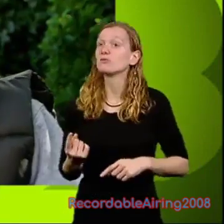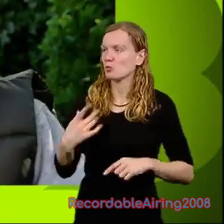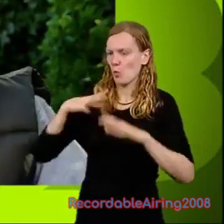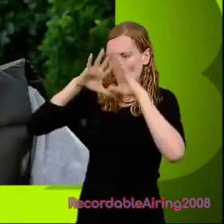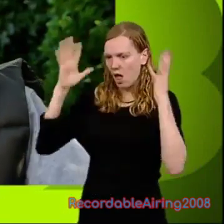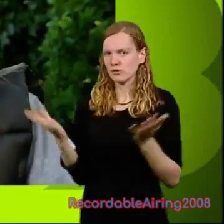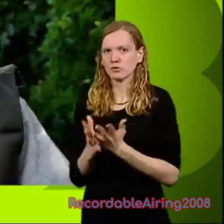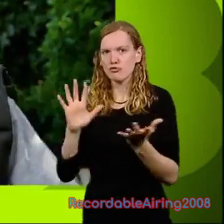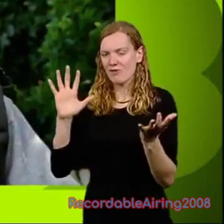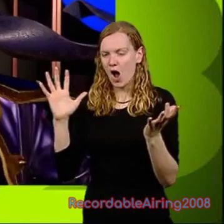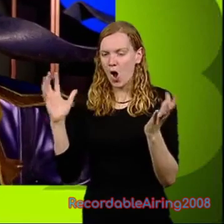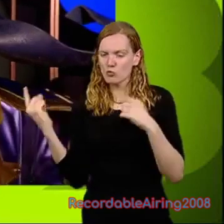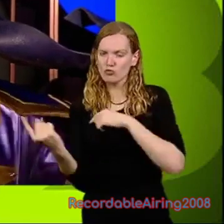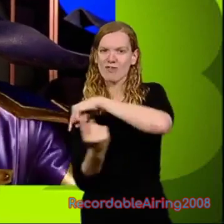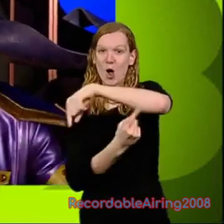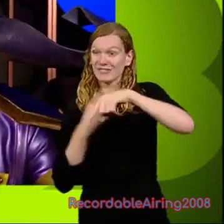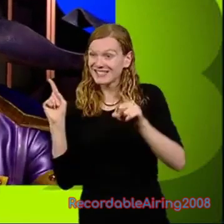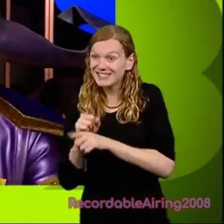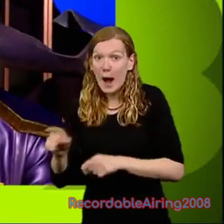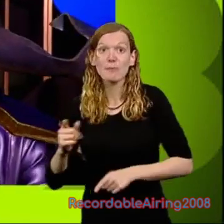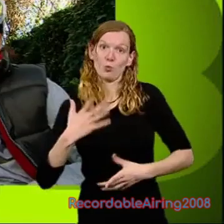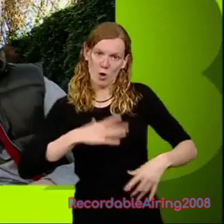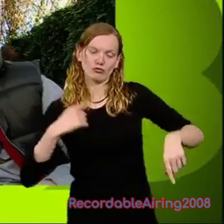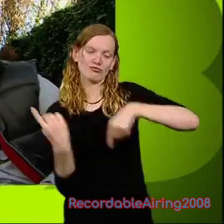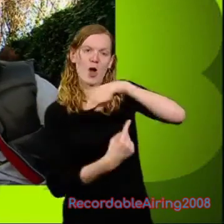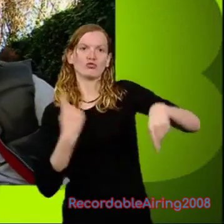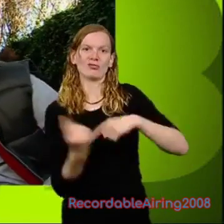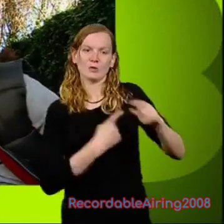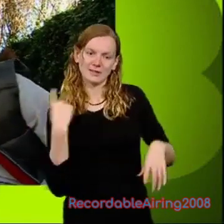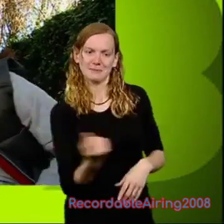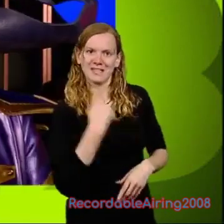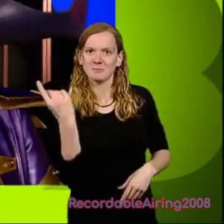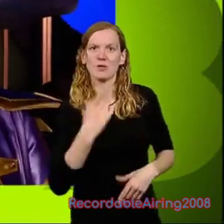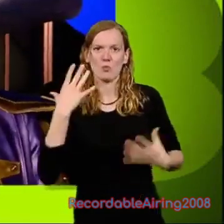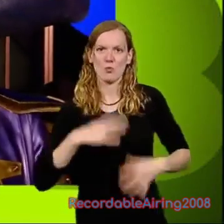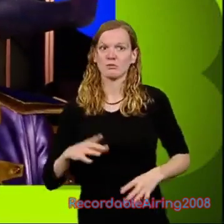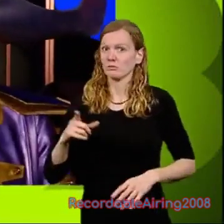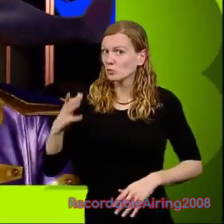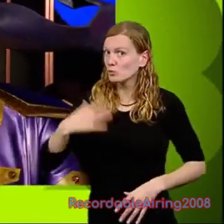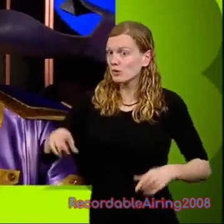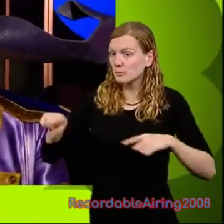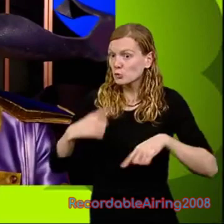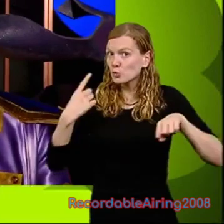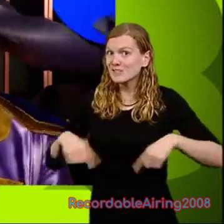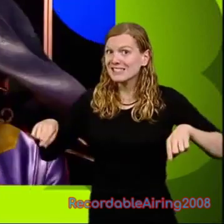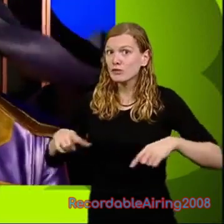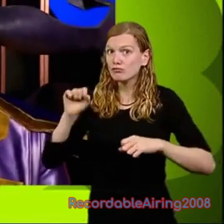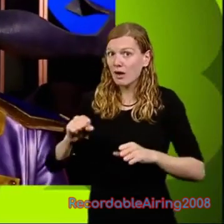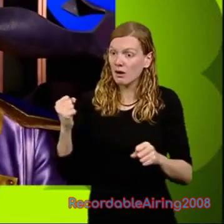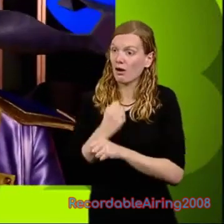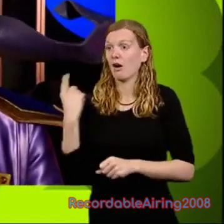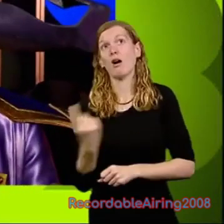to do some spinning too. So you'll be wanting some music to spin to, eh? Now that's a musical mission and a half.